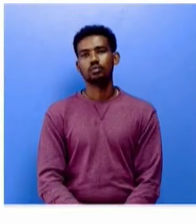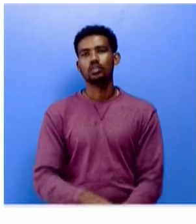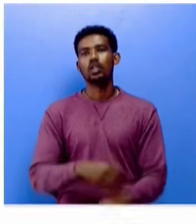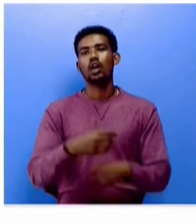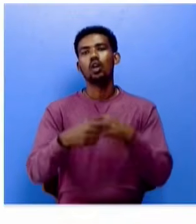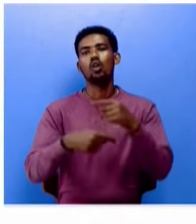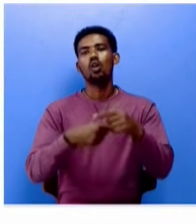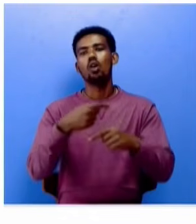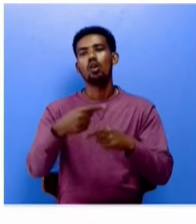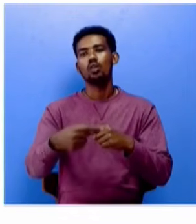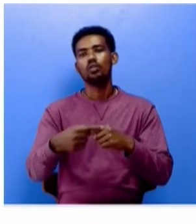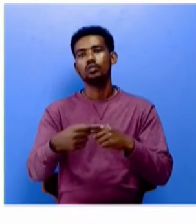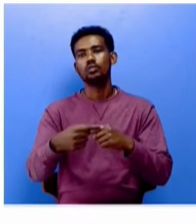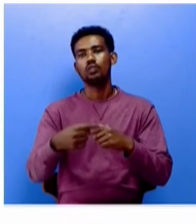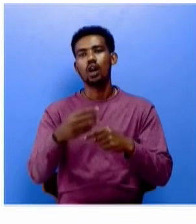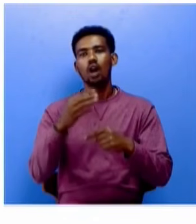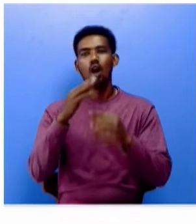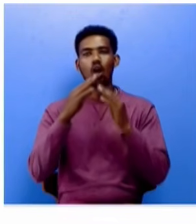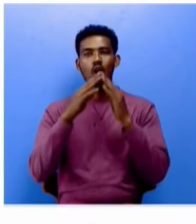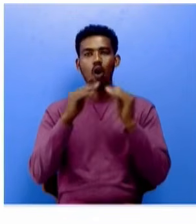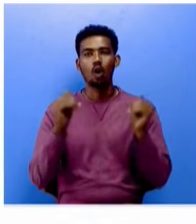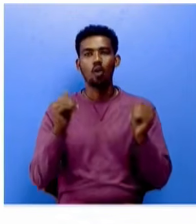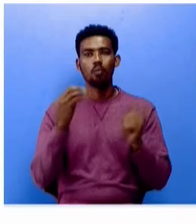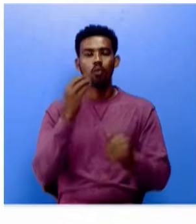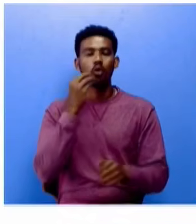go home.